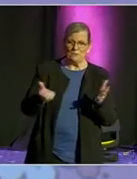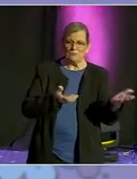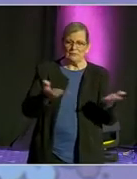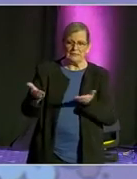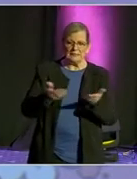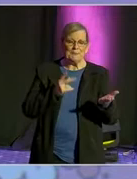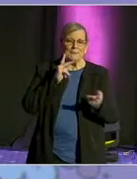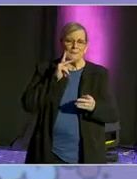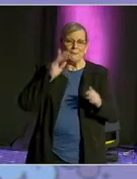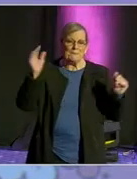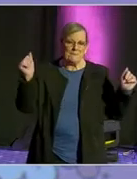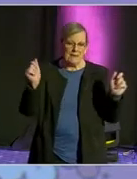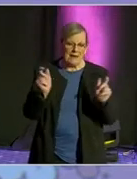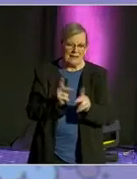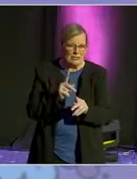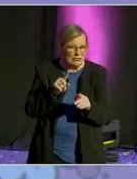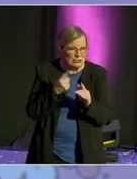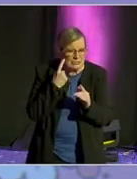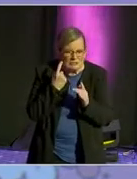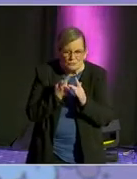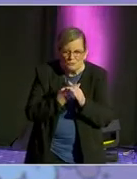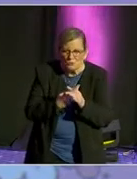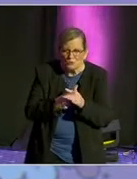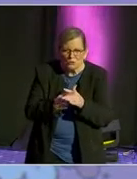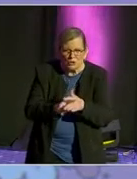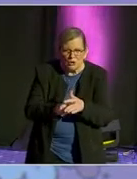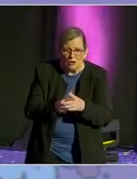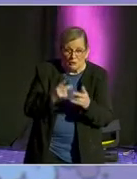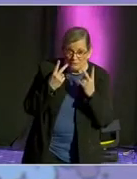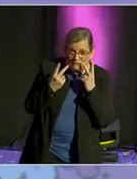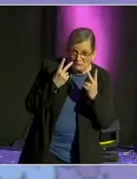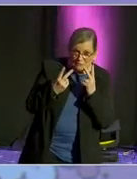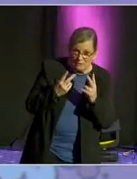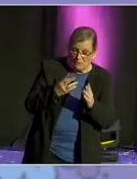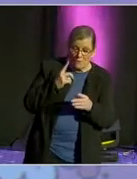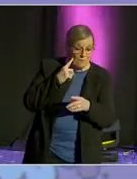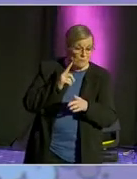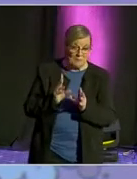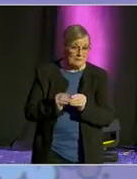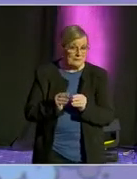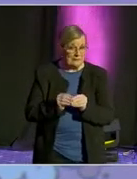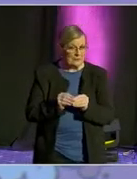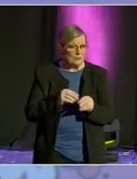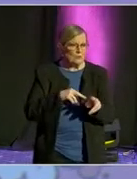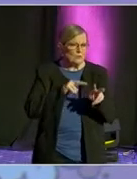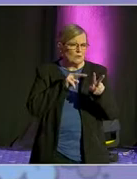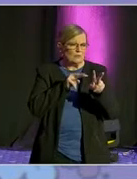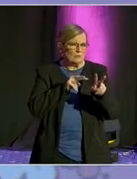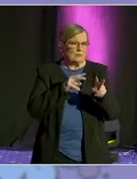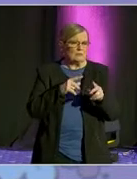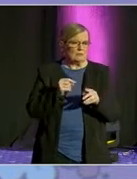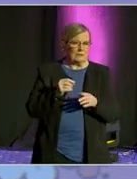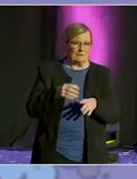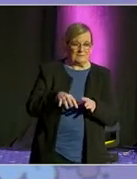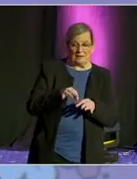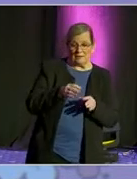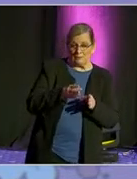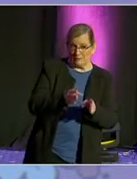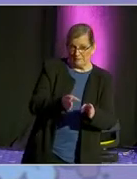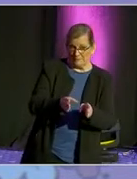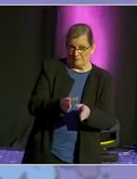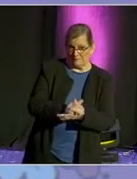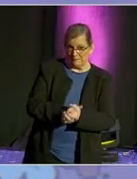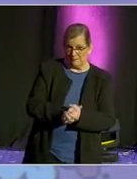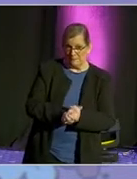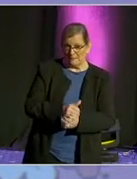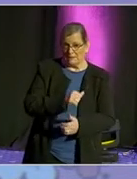the beginning of the season, not only for visitation, but also for meetings. And we're looking forward to getting back on track. Now, the ambassador of Japan